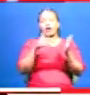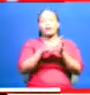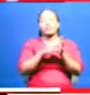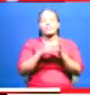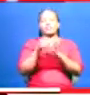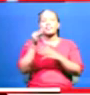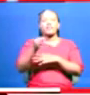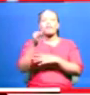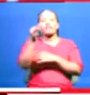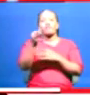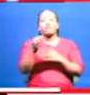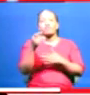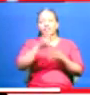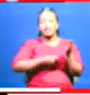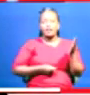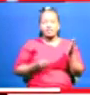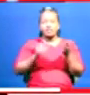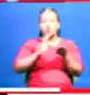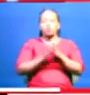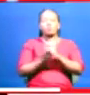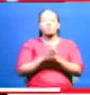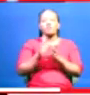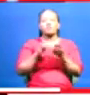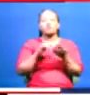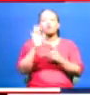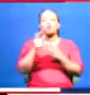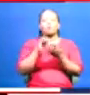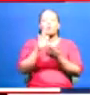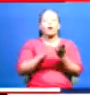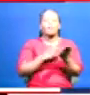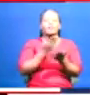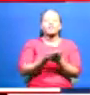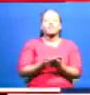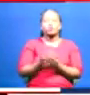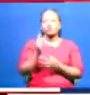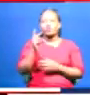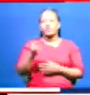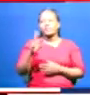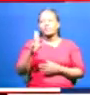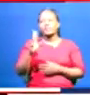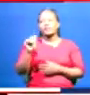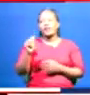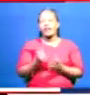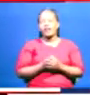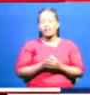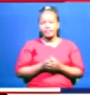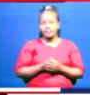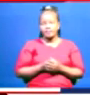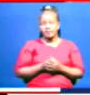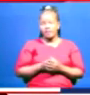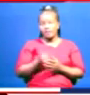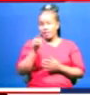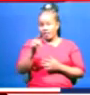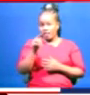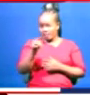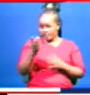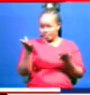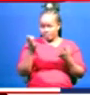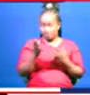liability without further application to the Kenya Revenue Authority. These ladies and gentlemen, these wonderful men and